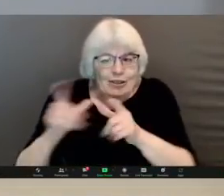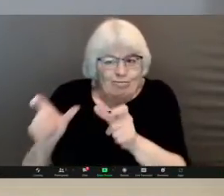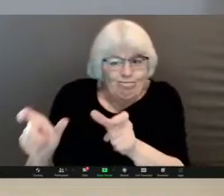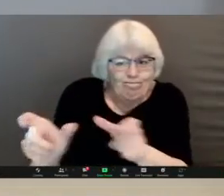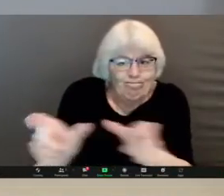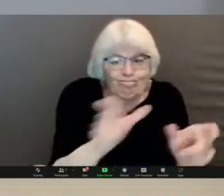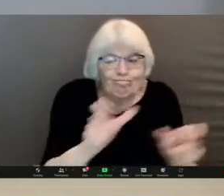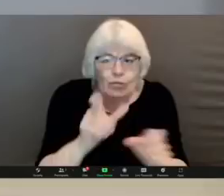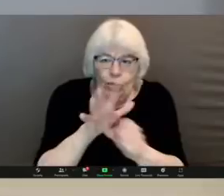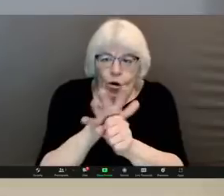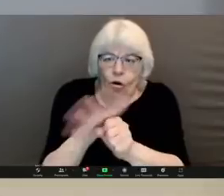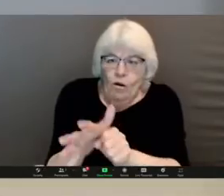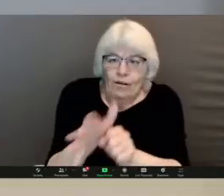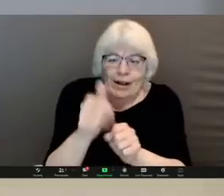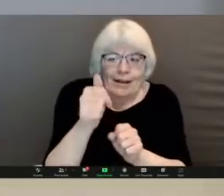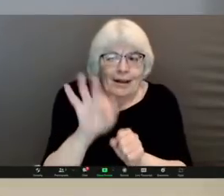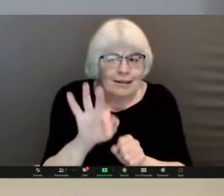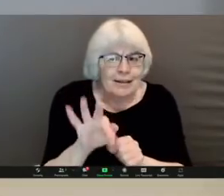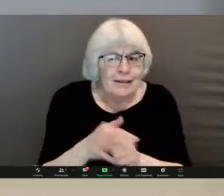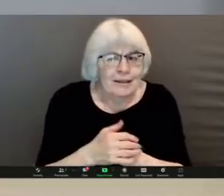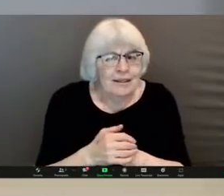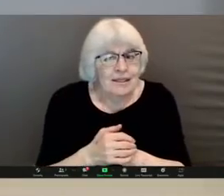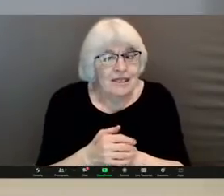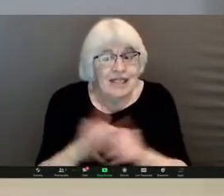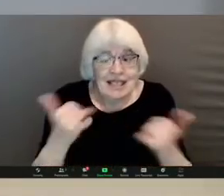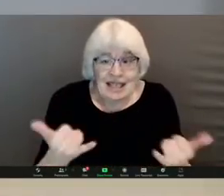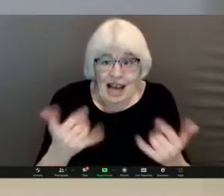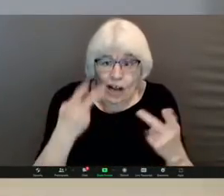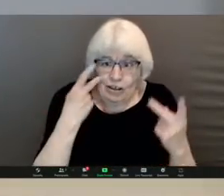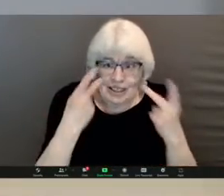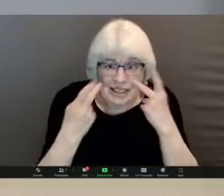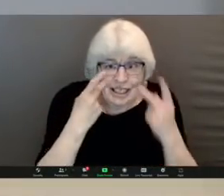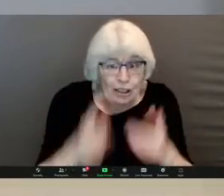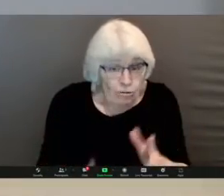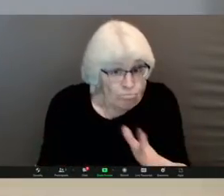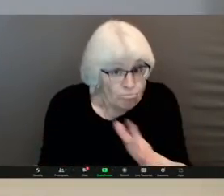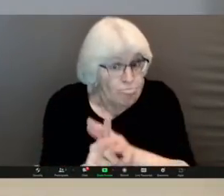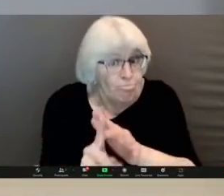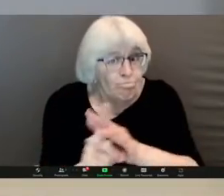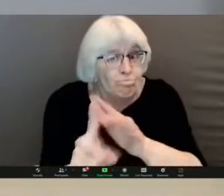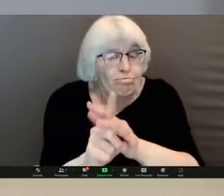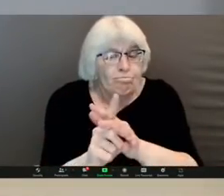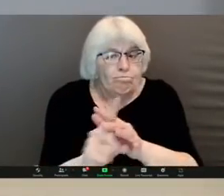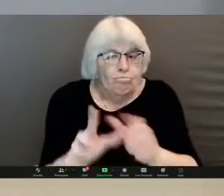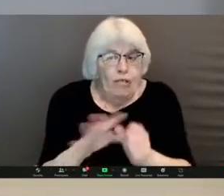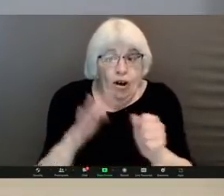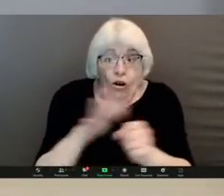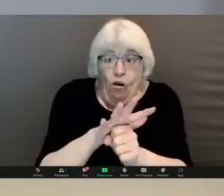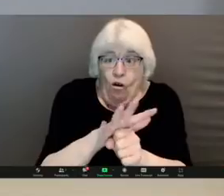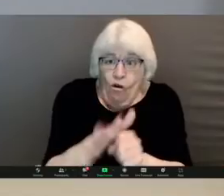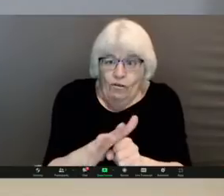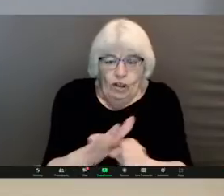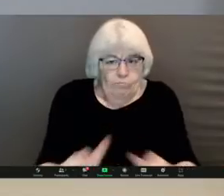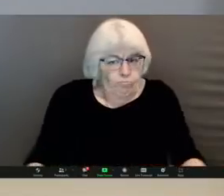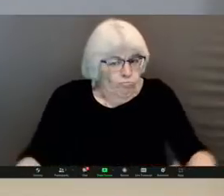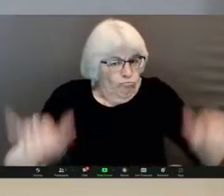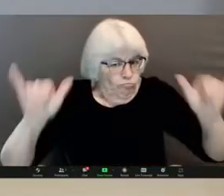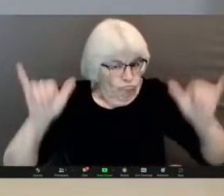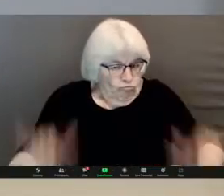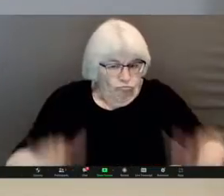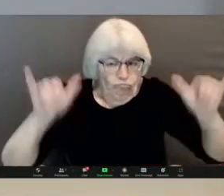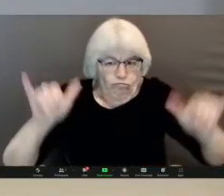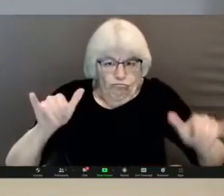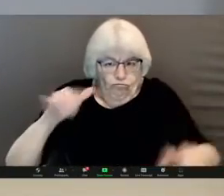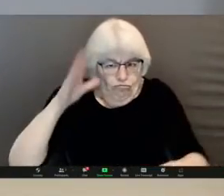and in the country, now is the time to stay the course with our current measures and continue to focus on limiting importation and